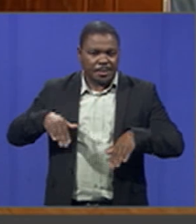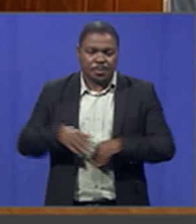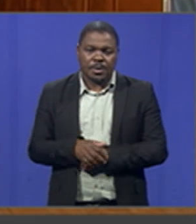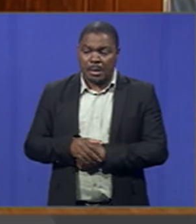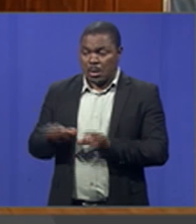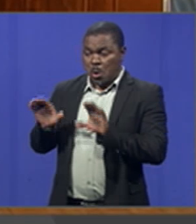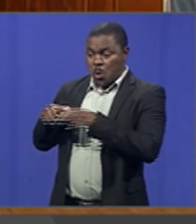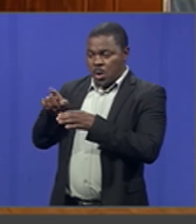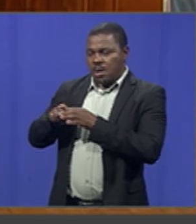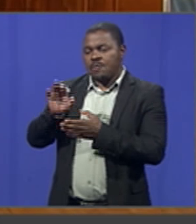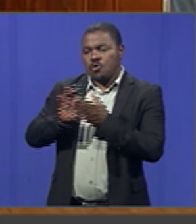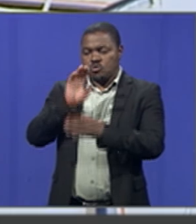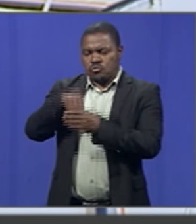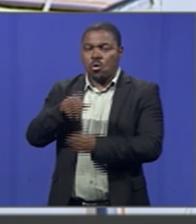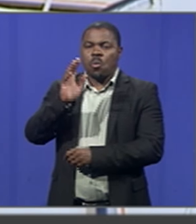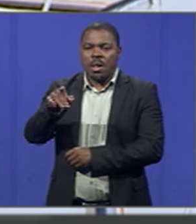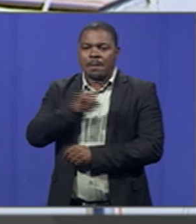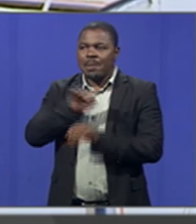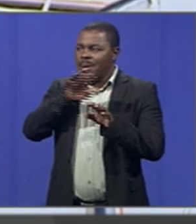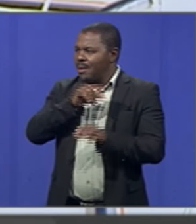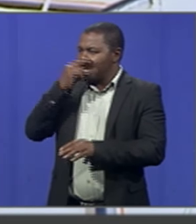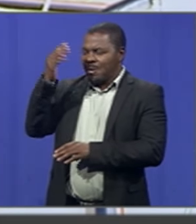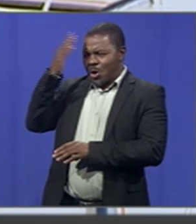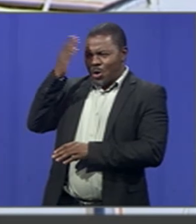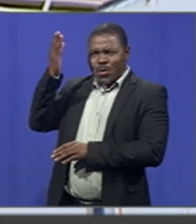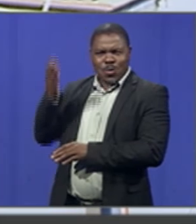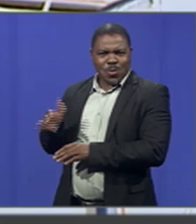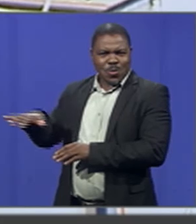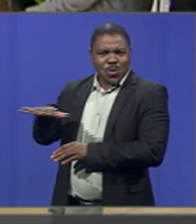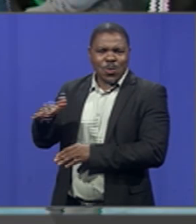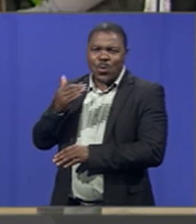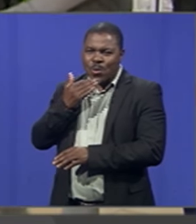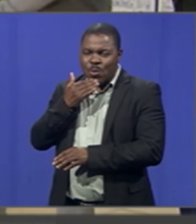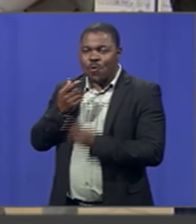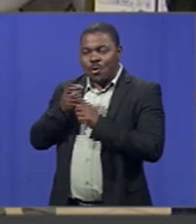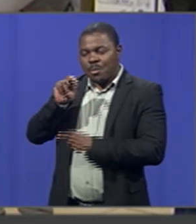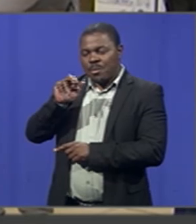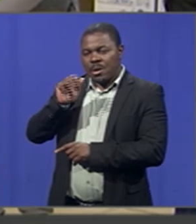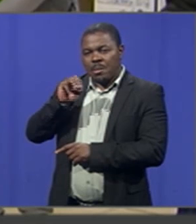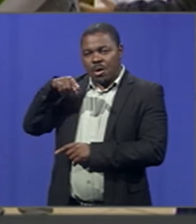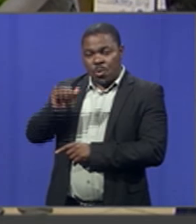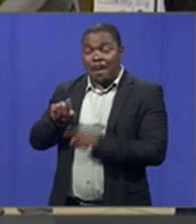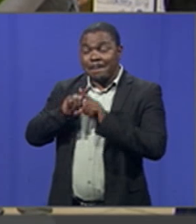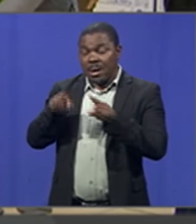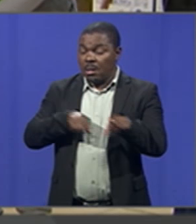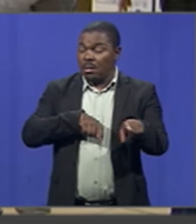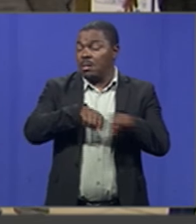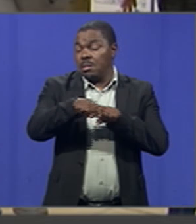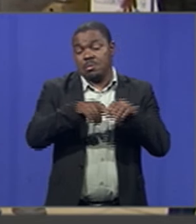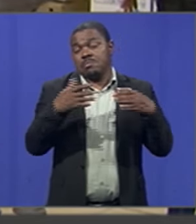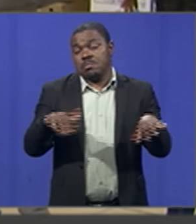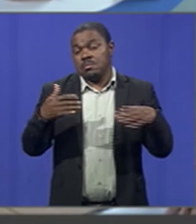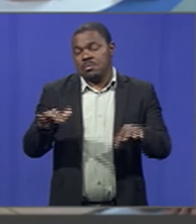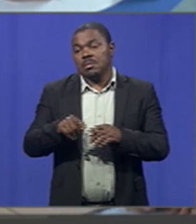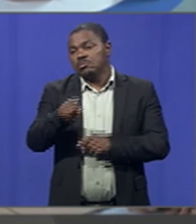tsenela ditlhopho tsa monongwaga le setse le itiretse leina go ralala Namakwa, mme go na le kgaisano e kgolo jaaka batlhophi ba ikaelela go